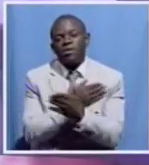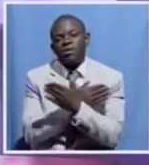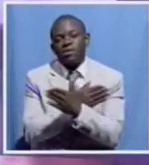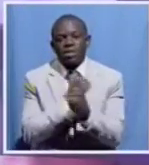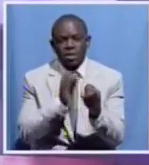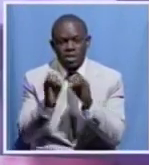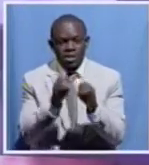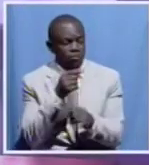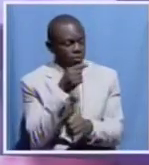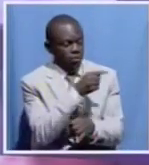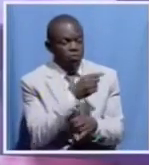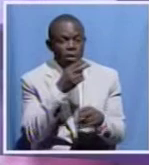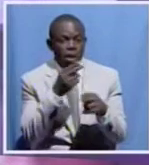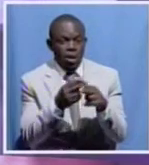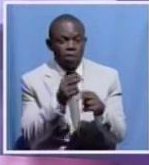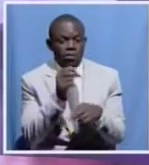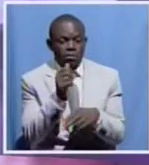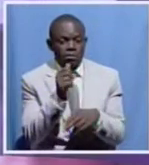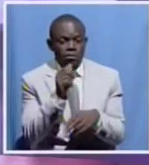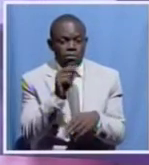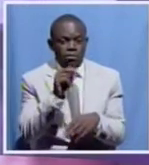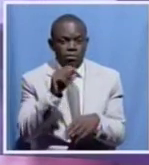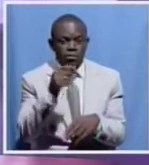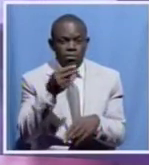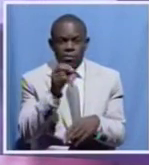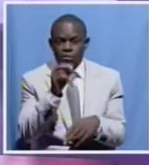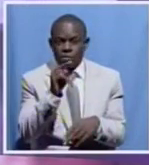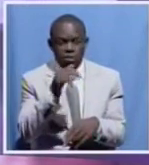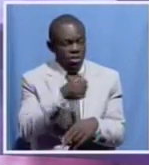and our guest this evening was the Zambia's ambassador